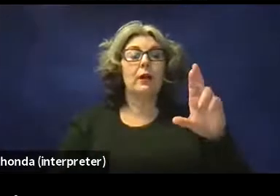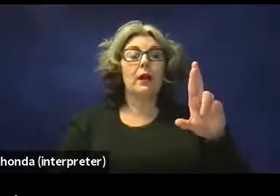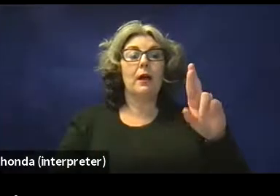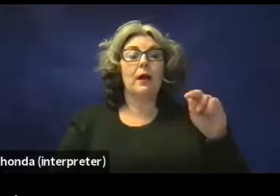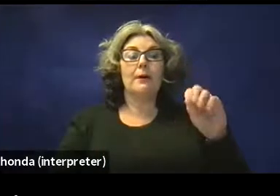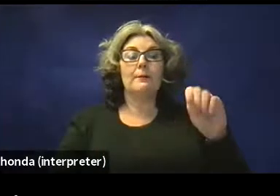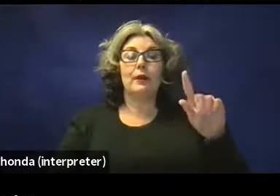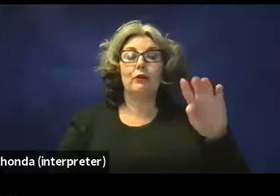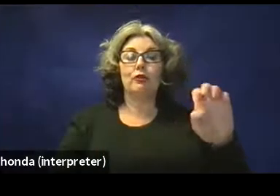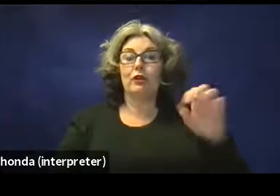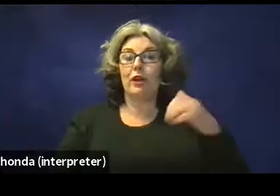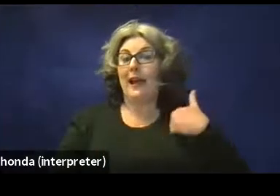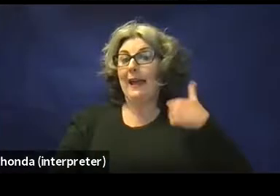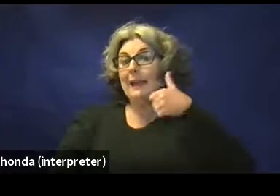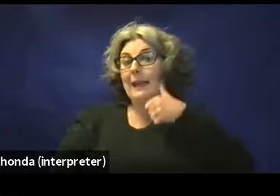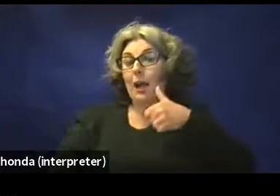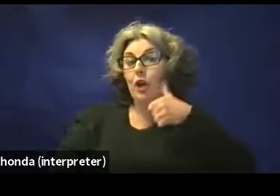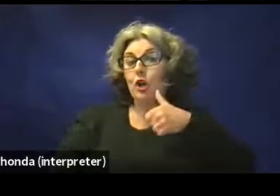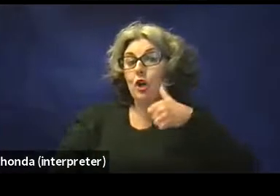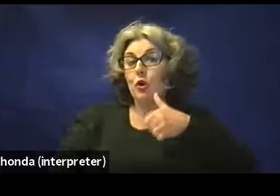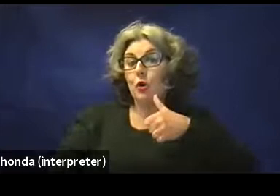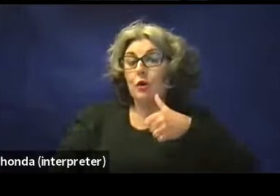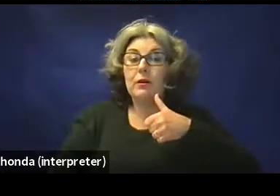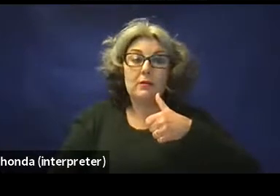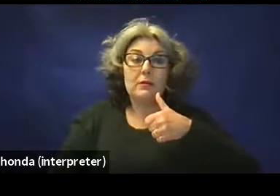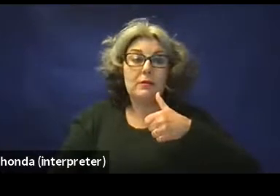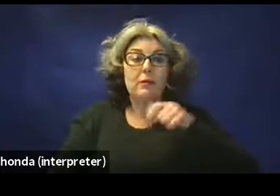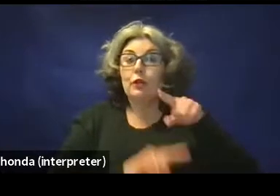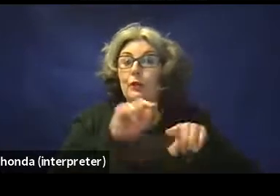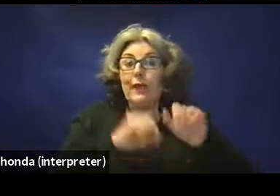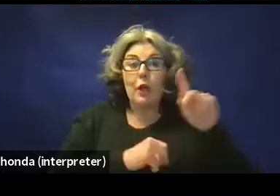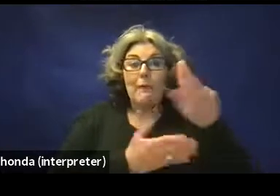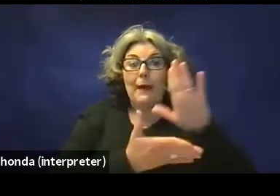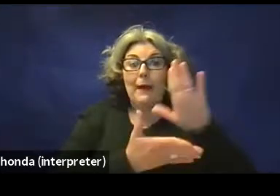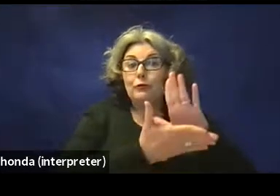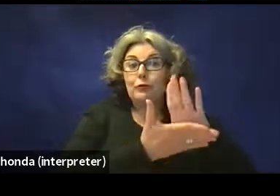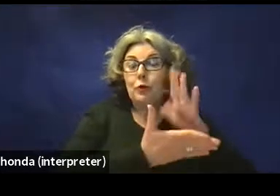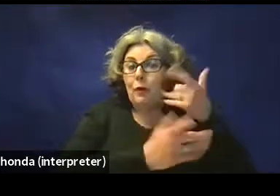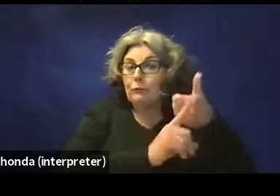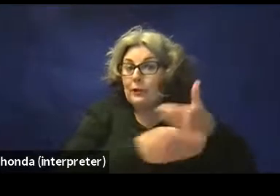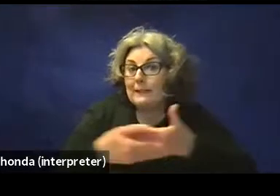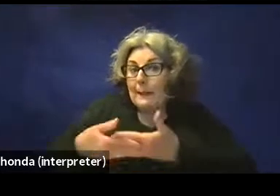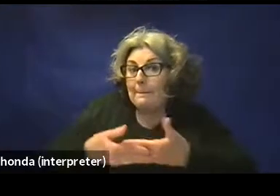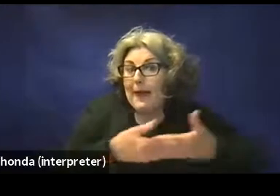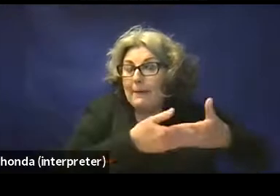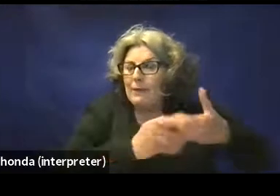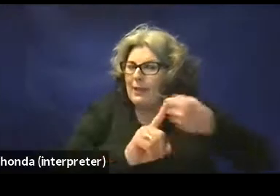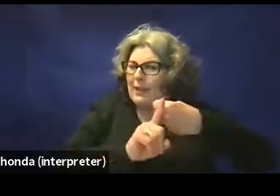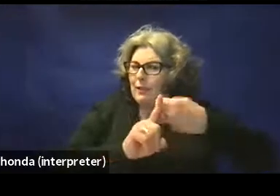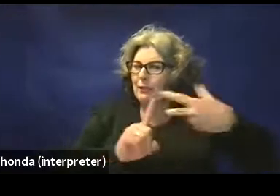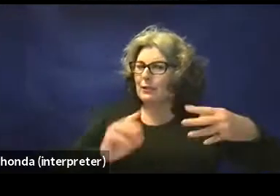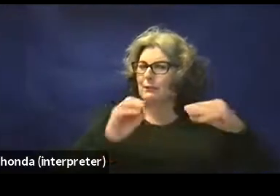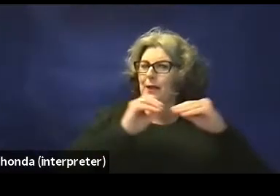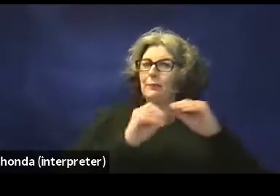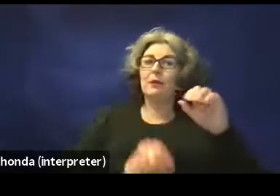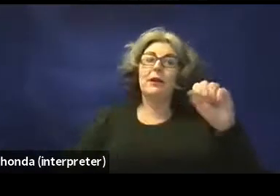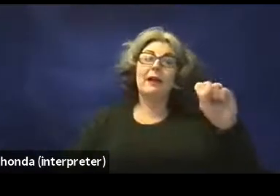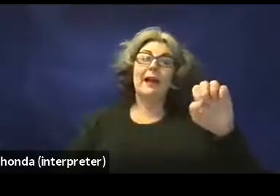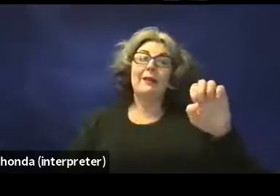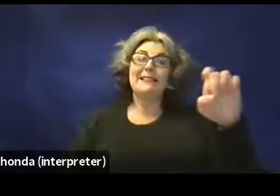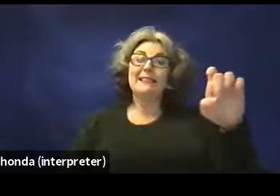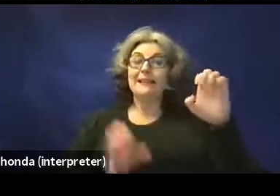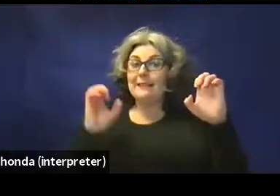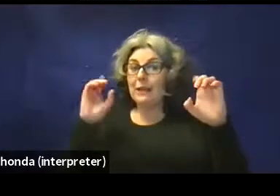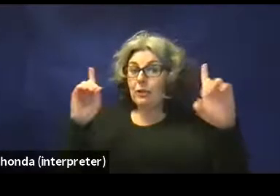a young girl who can't go back to school because she has an infant. So can you tell us a little bit about how sex ed and